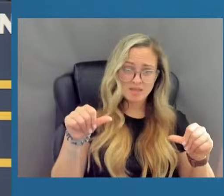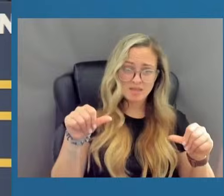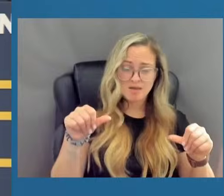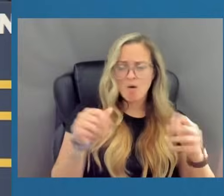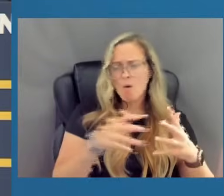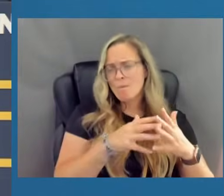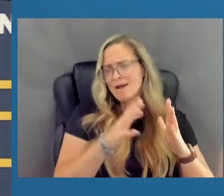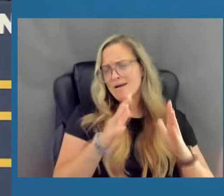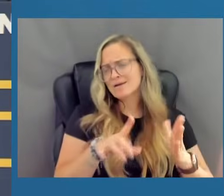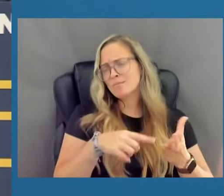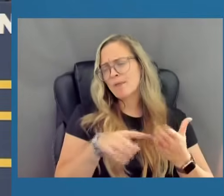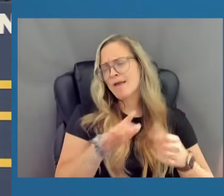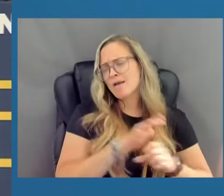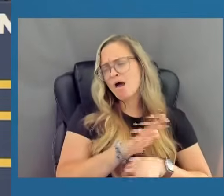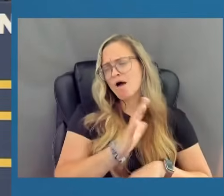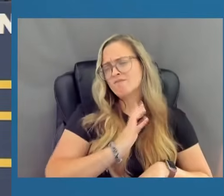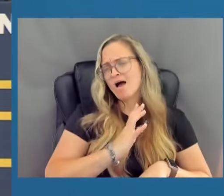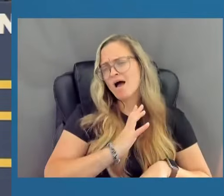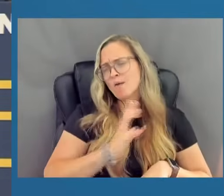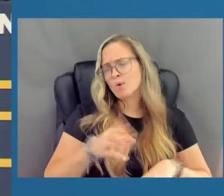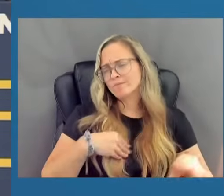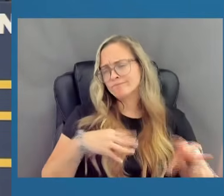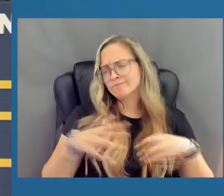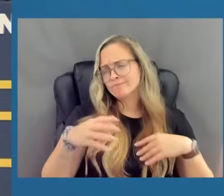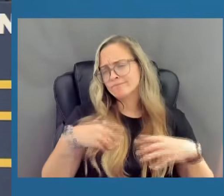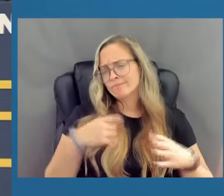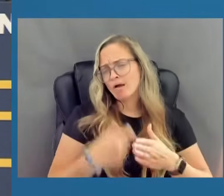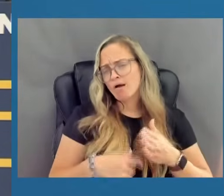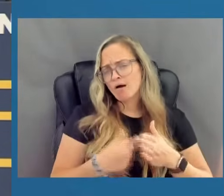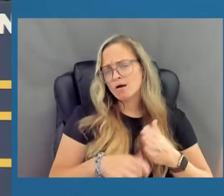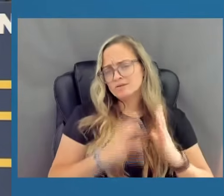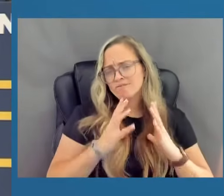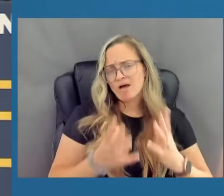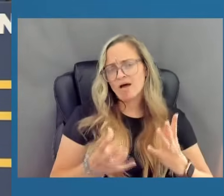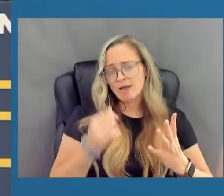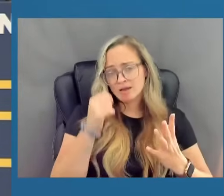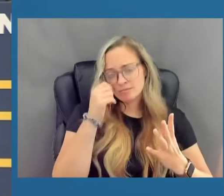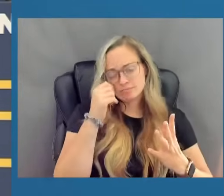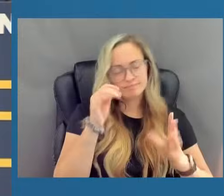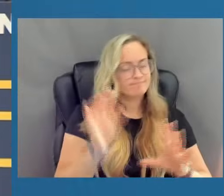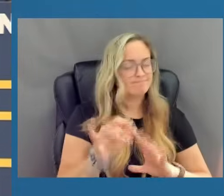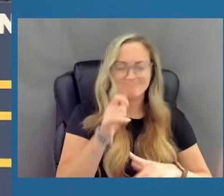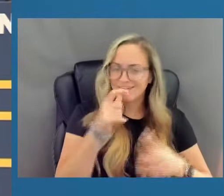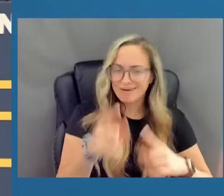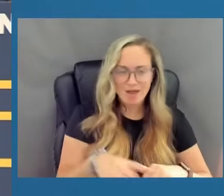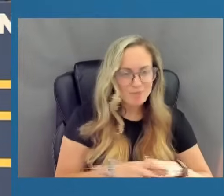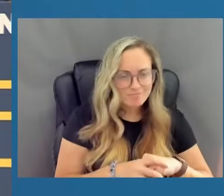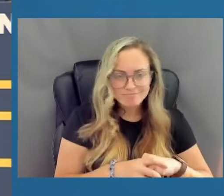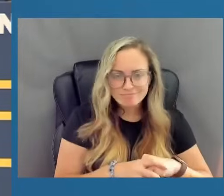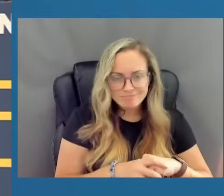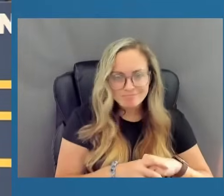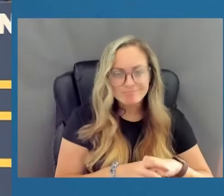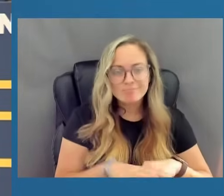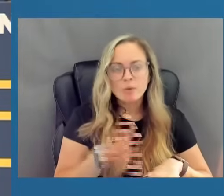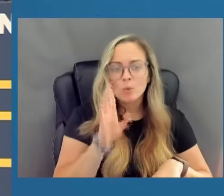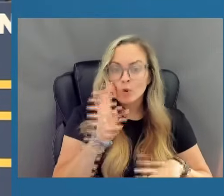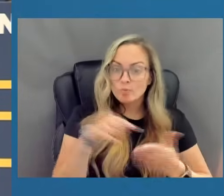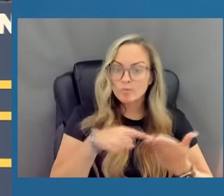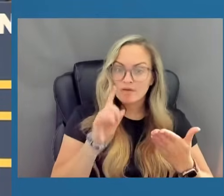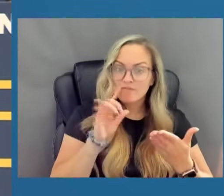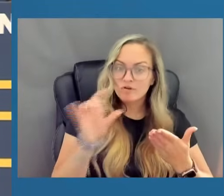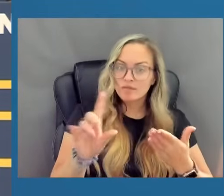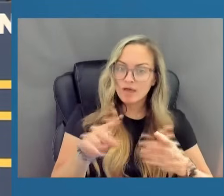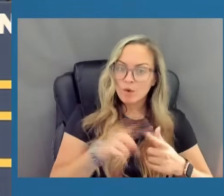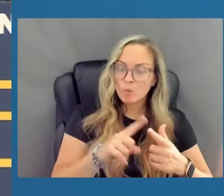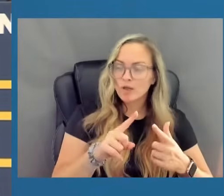have paid enough. We'll just absorb this extra cost. That's not happening. You're going to be paying for that when you check out or